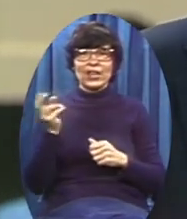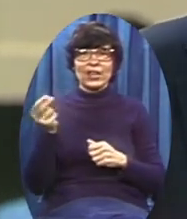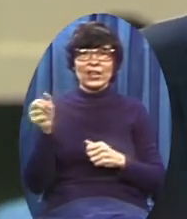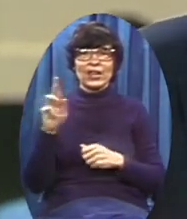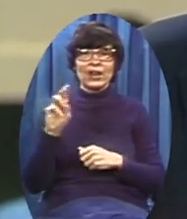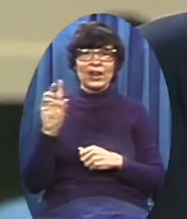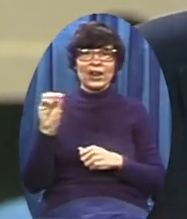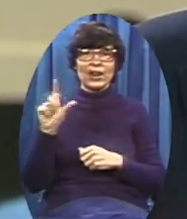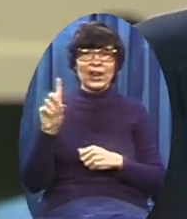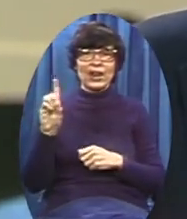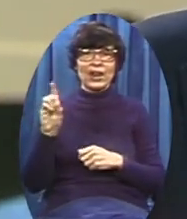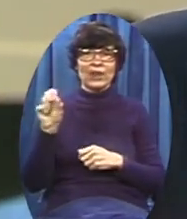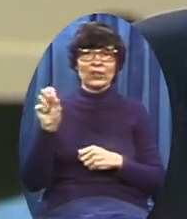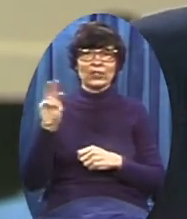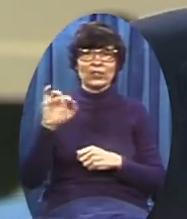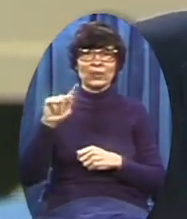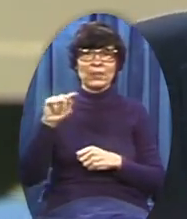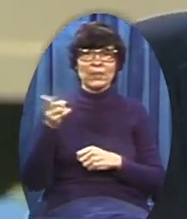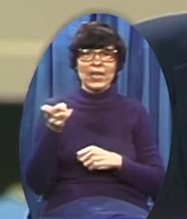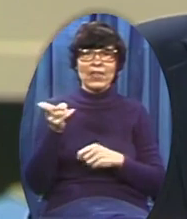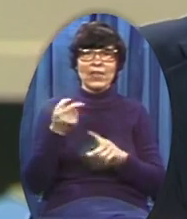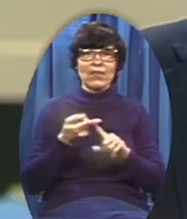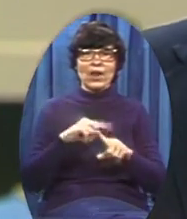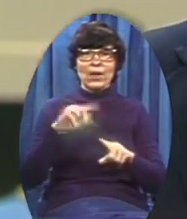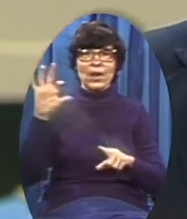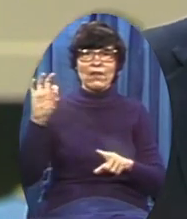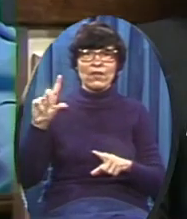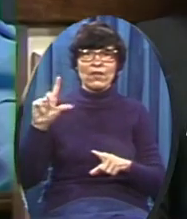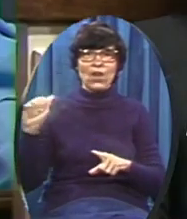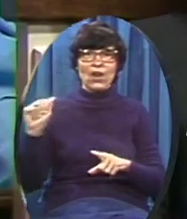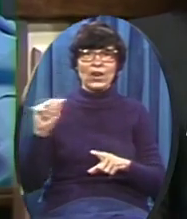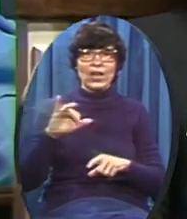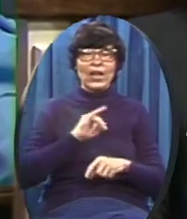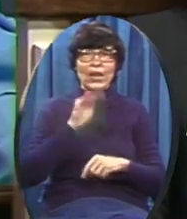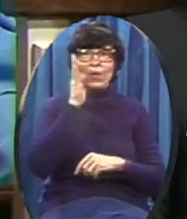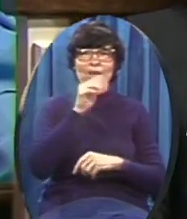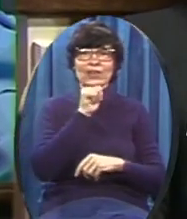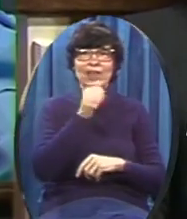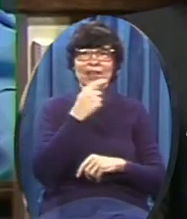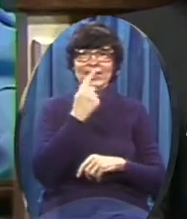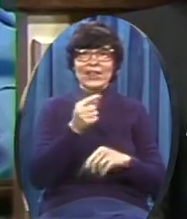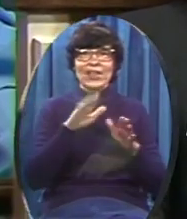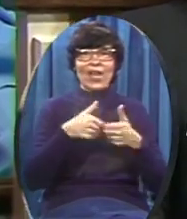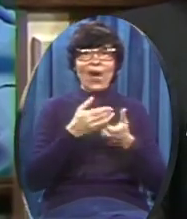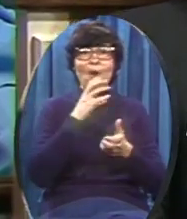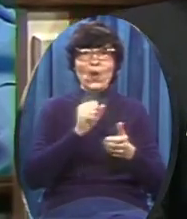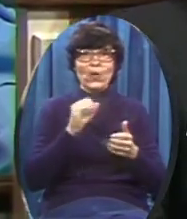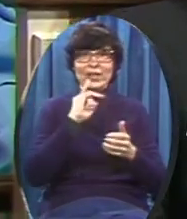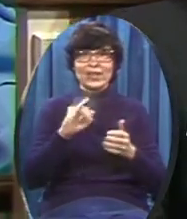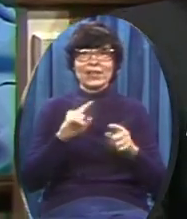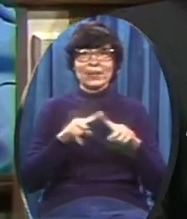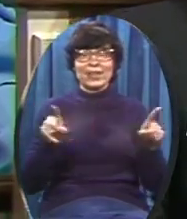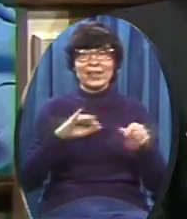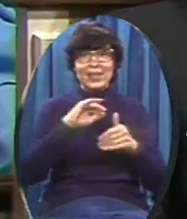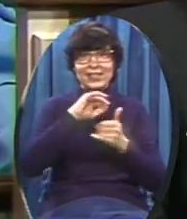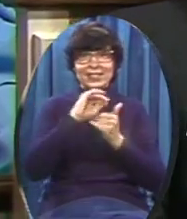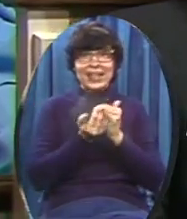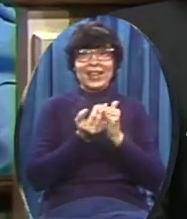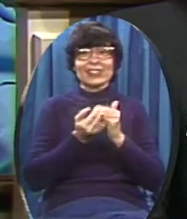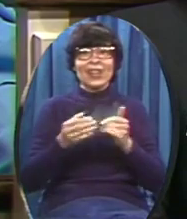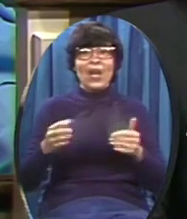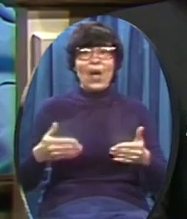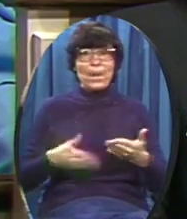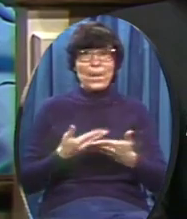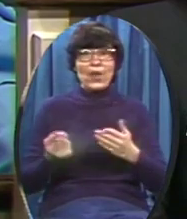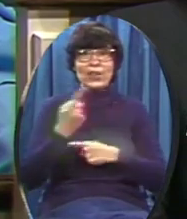Florida. I won't tell you how old he is now, but his next birthday he'll be 73. And that's only a